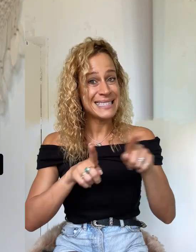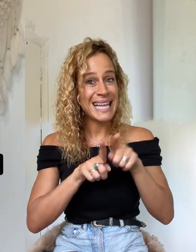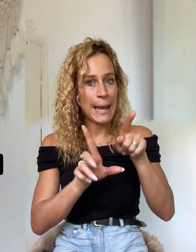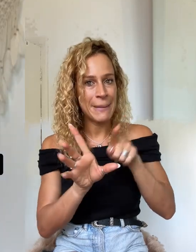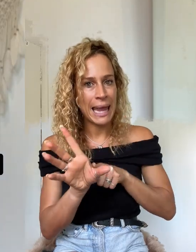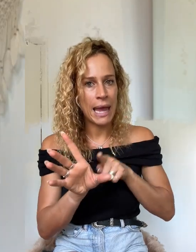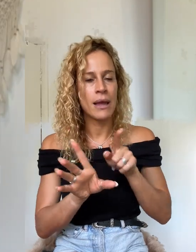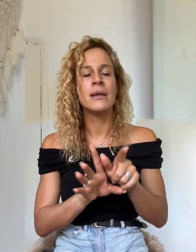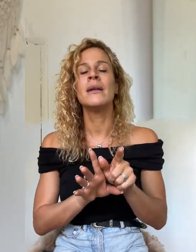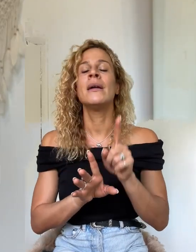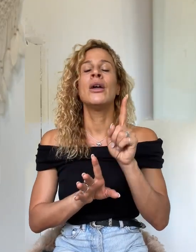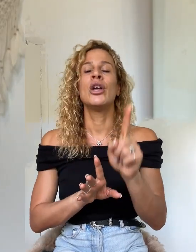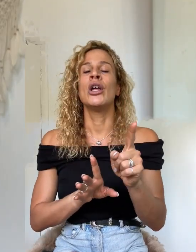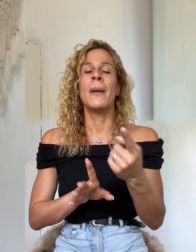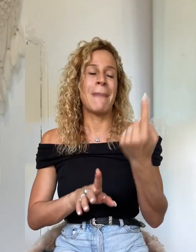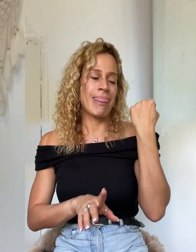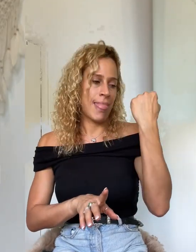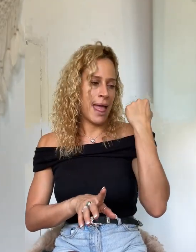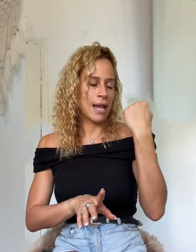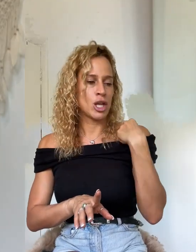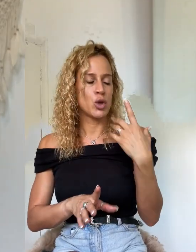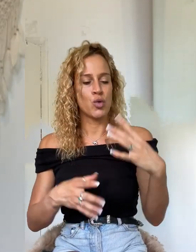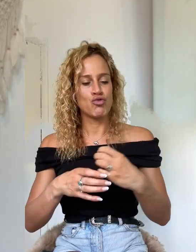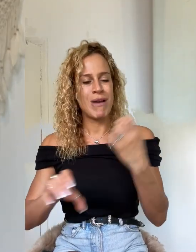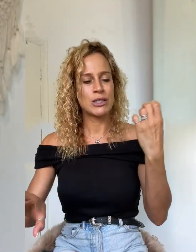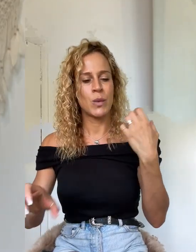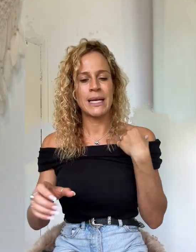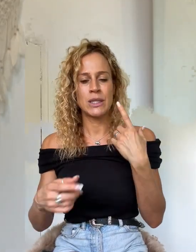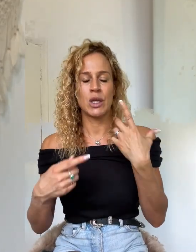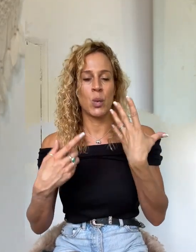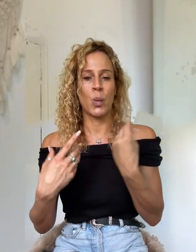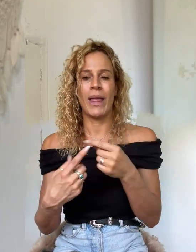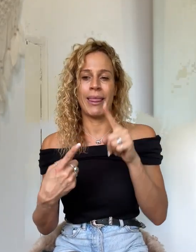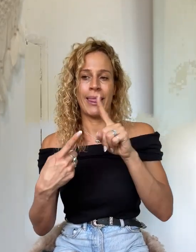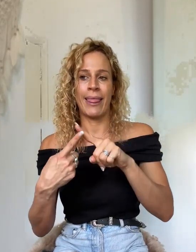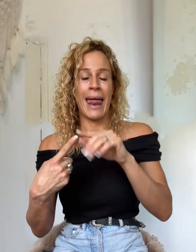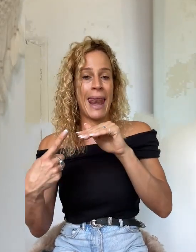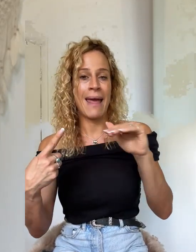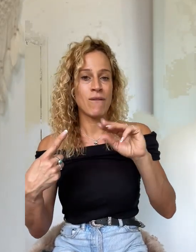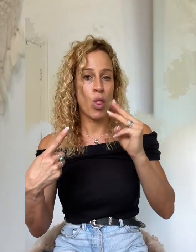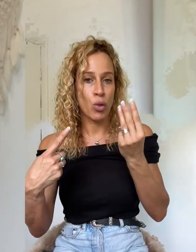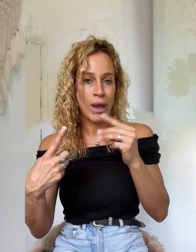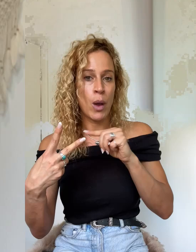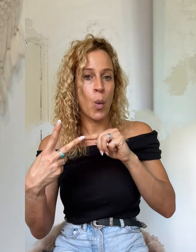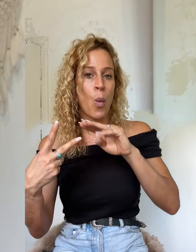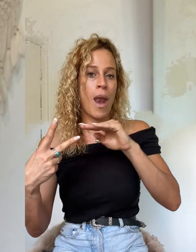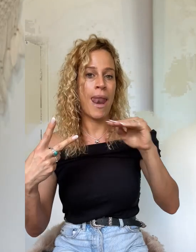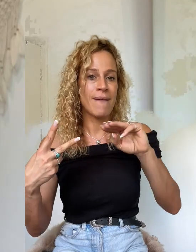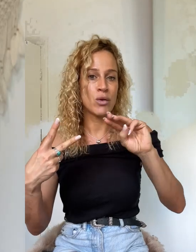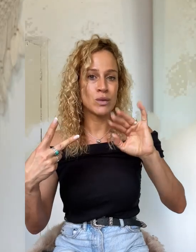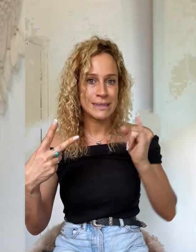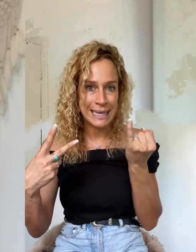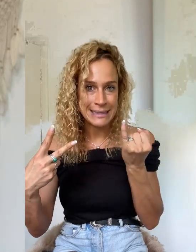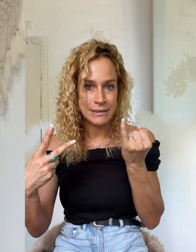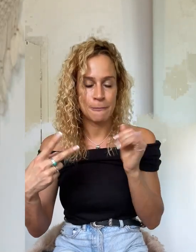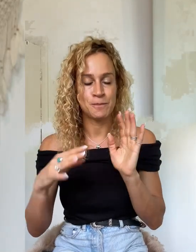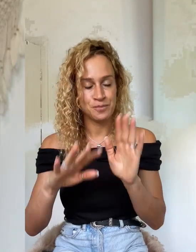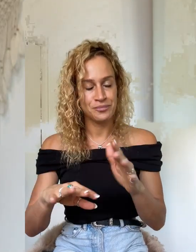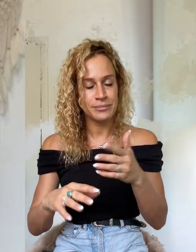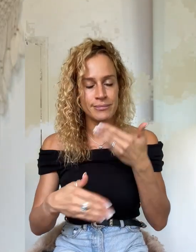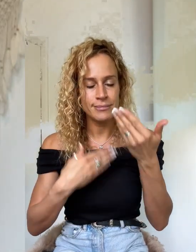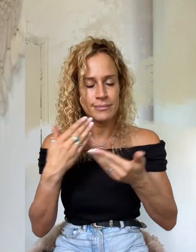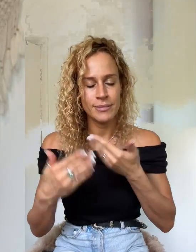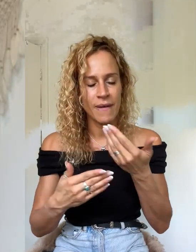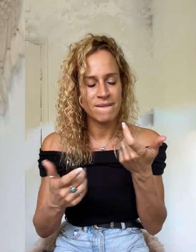either graduate with a level 3 or graduate with a level 6. Now I kid you not, because I was pregnant throughout all my